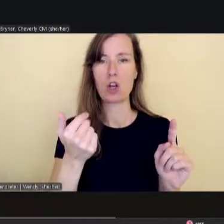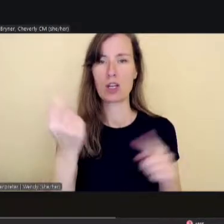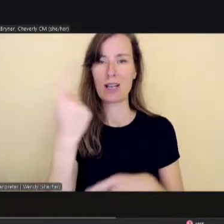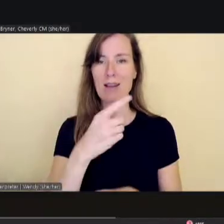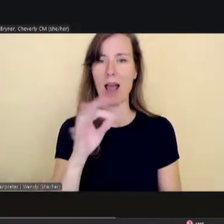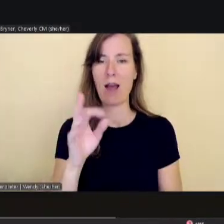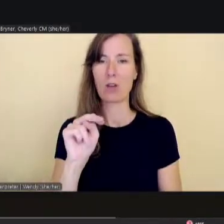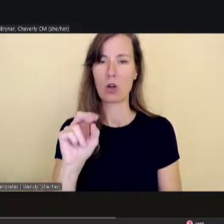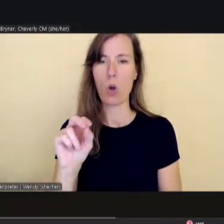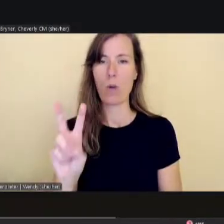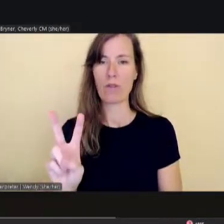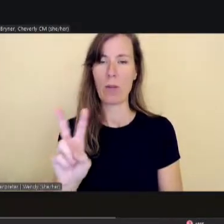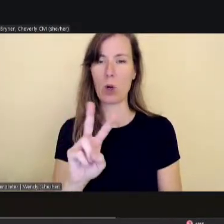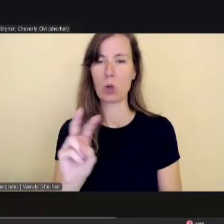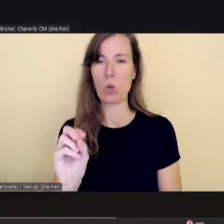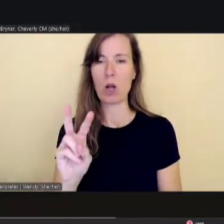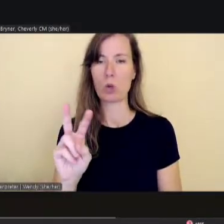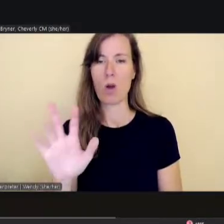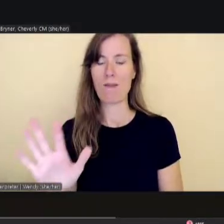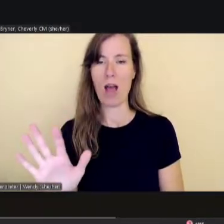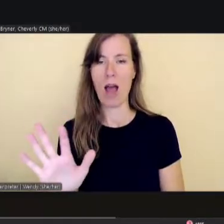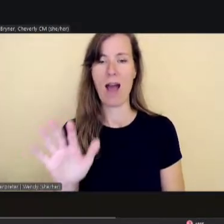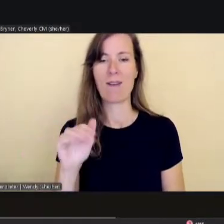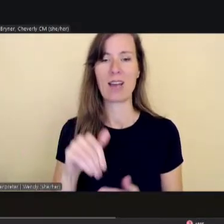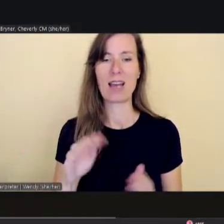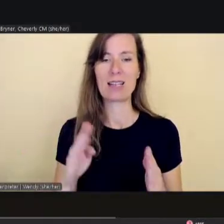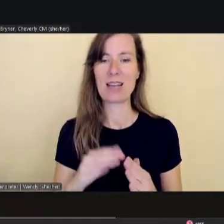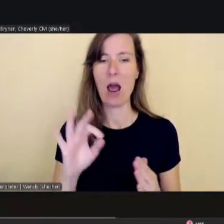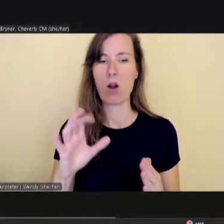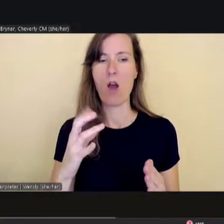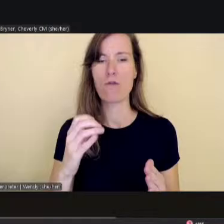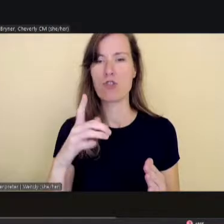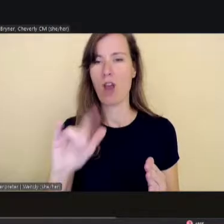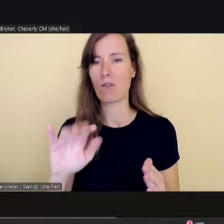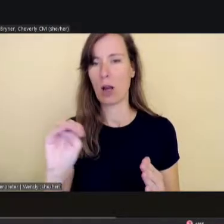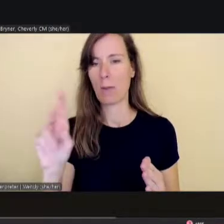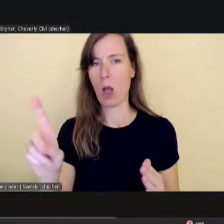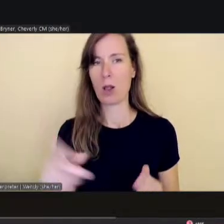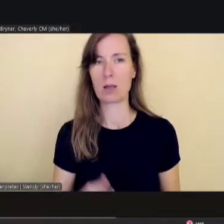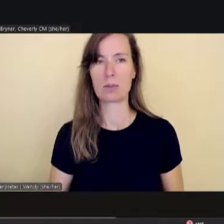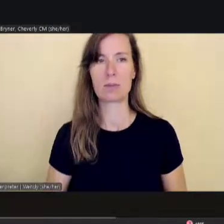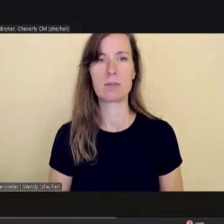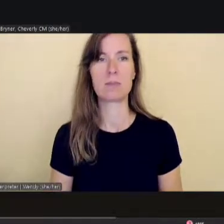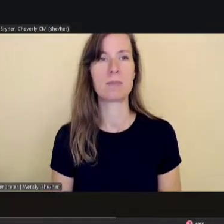November, 2025, in the town of Cheverly, Maryland.